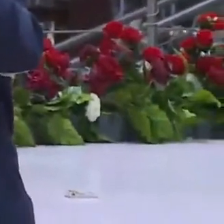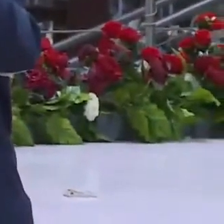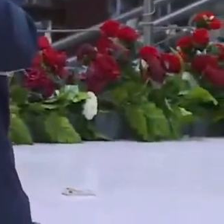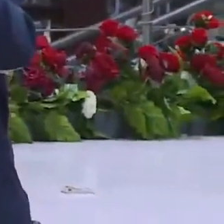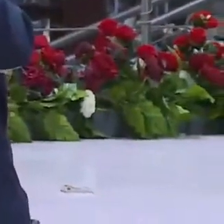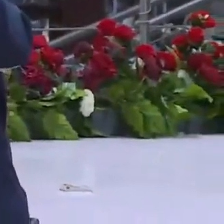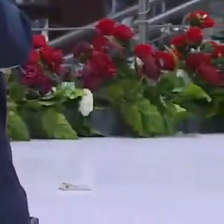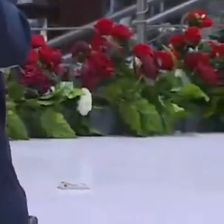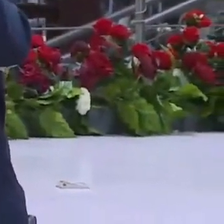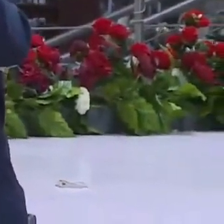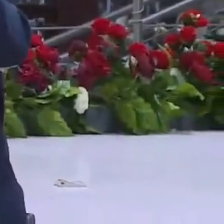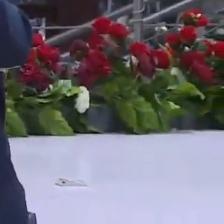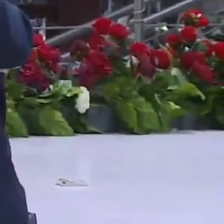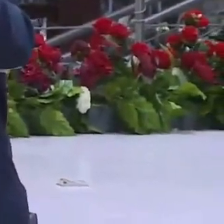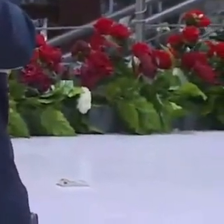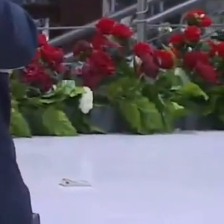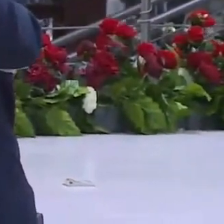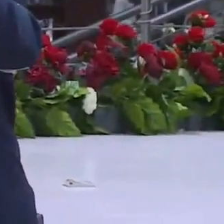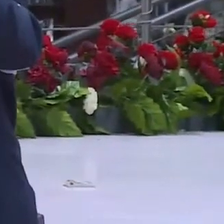indeed be glorified.